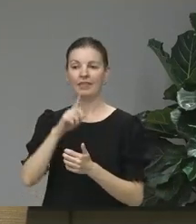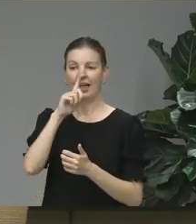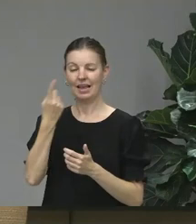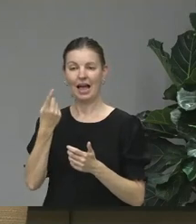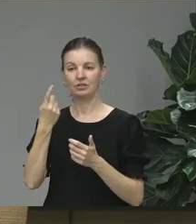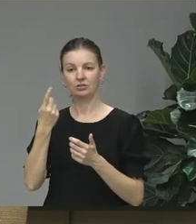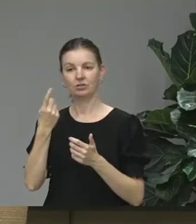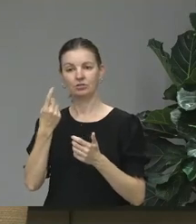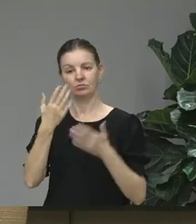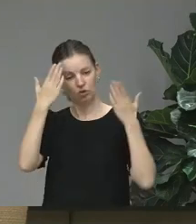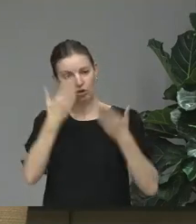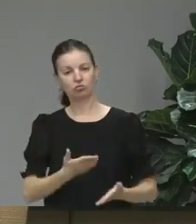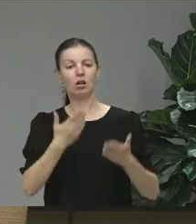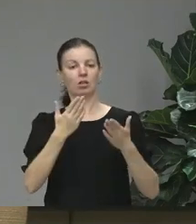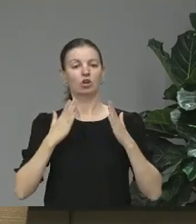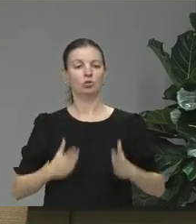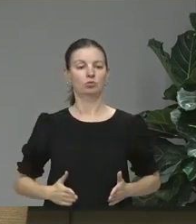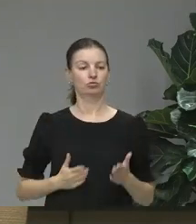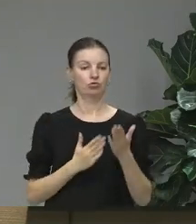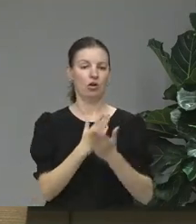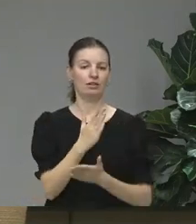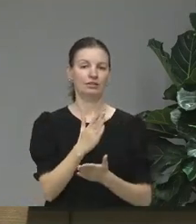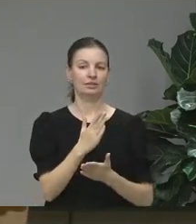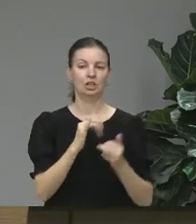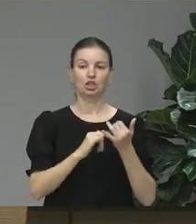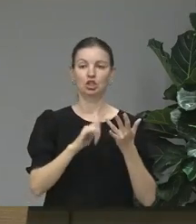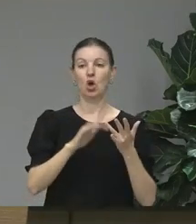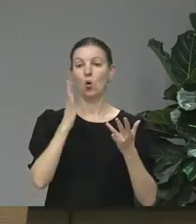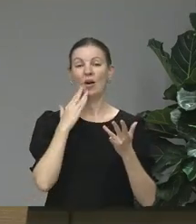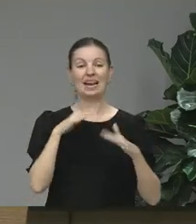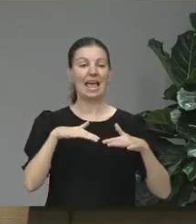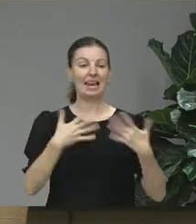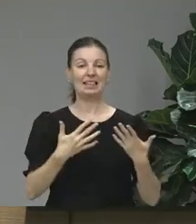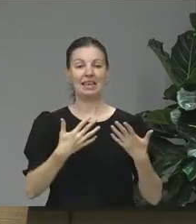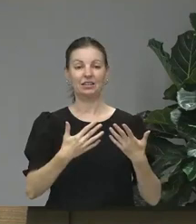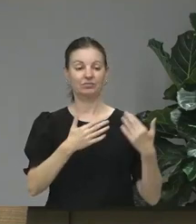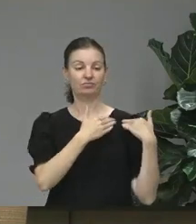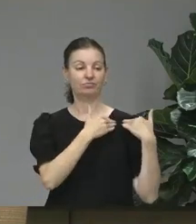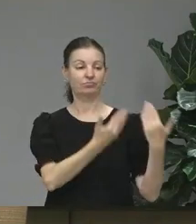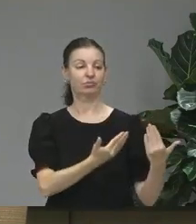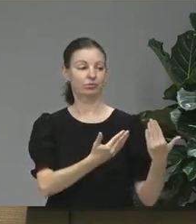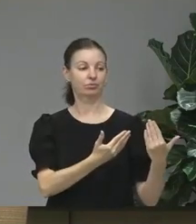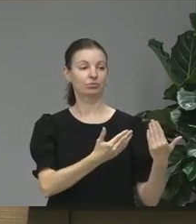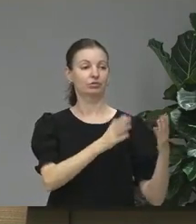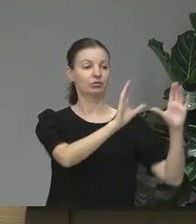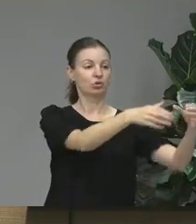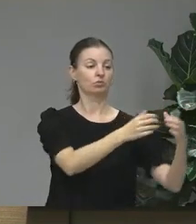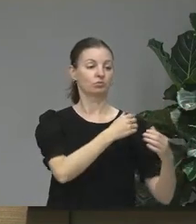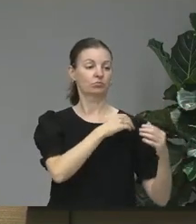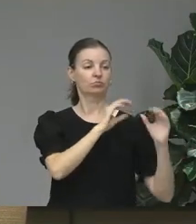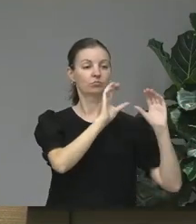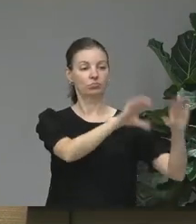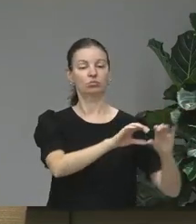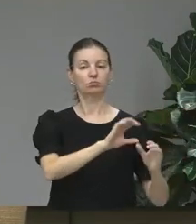human rights either. So in the neoliberal state, where everything is outsourced for decision-making, ensuring that